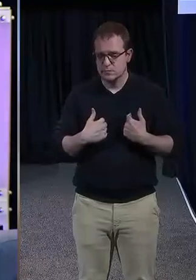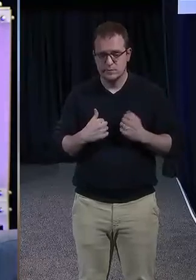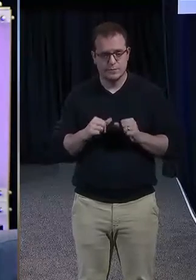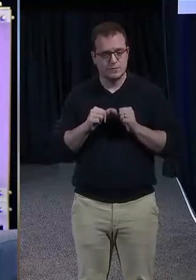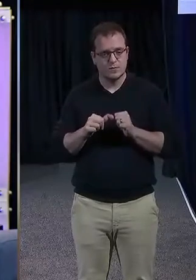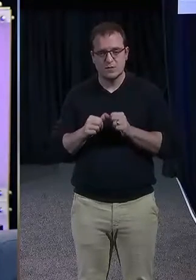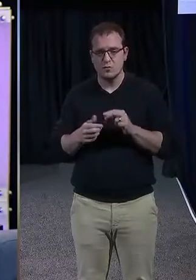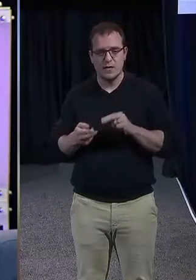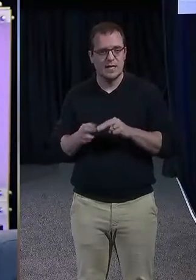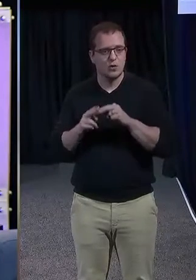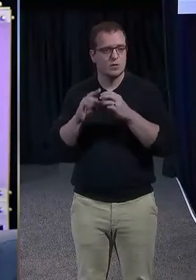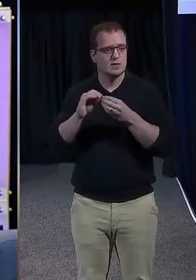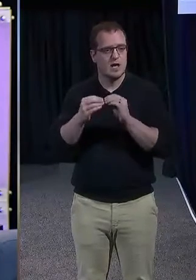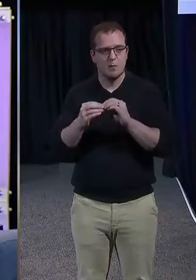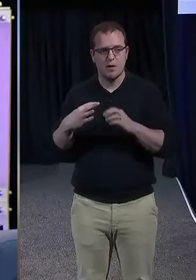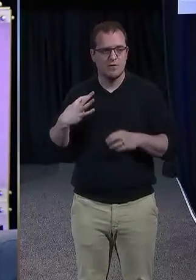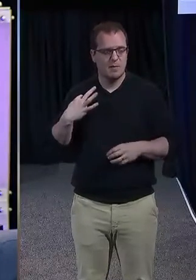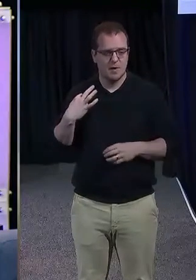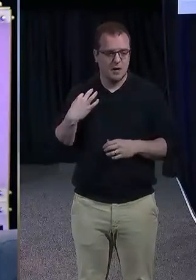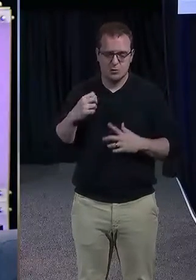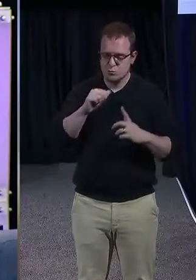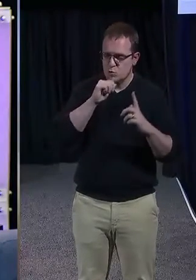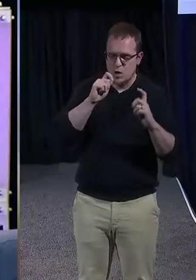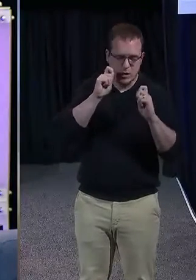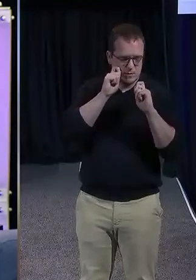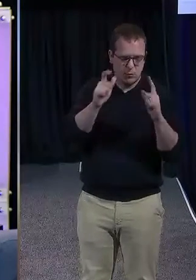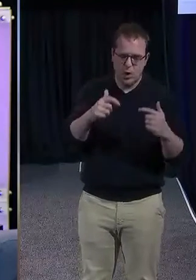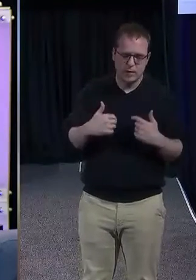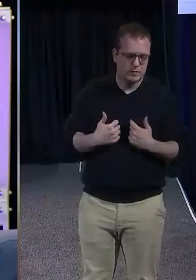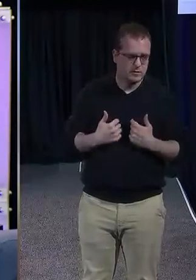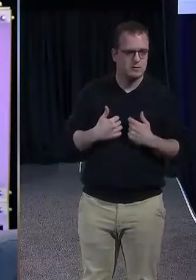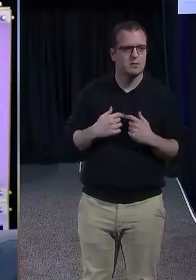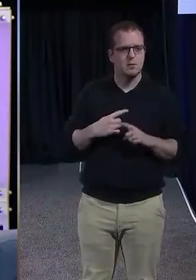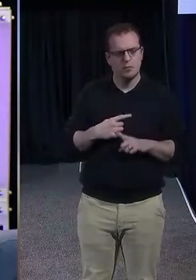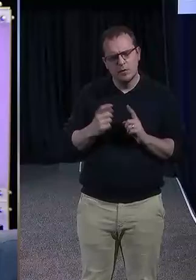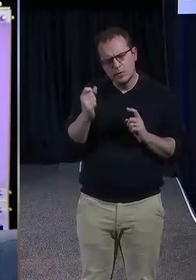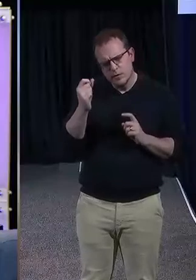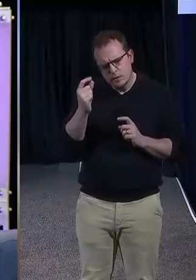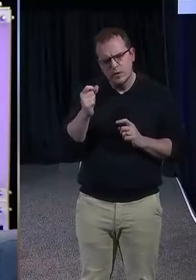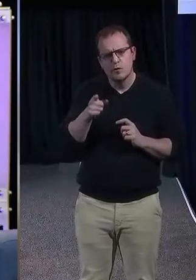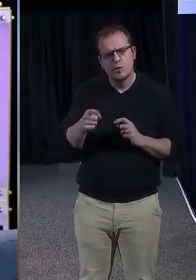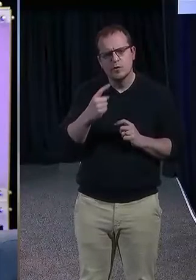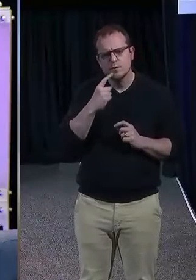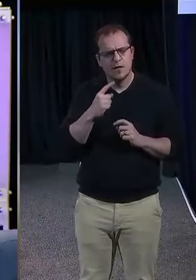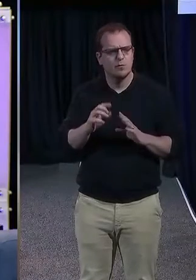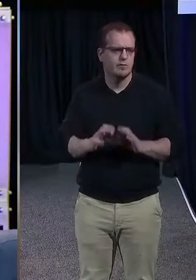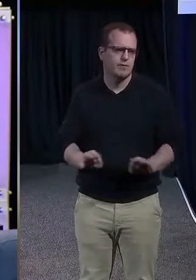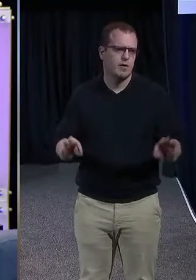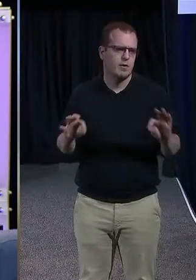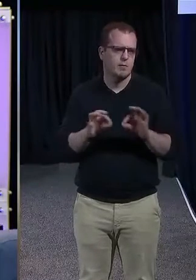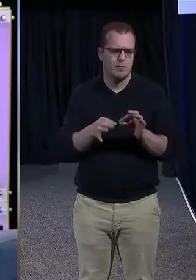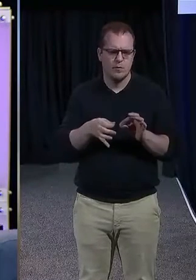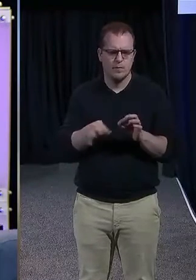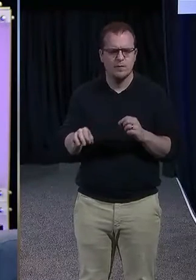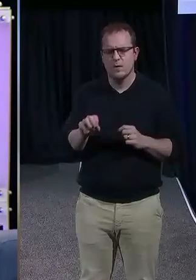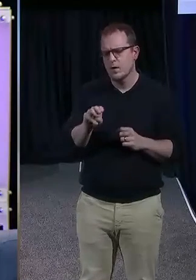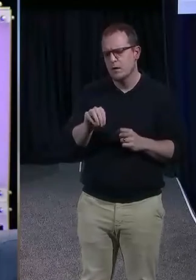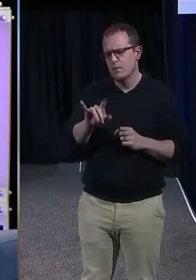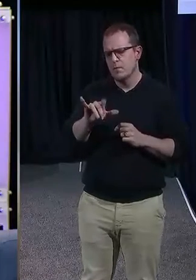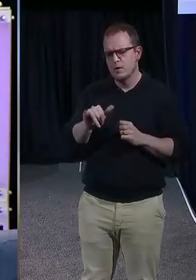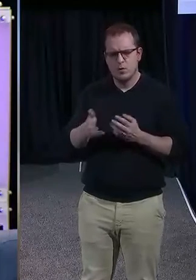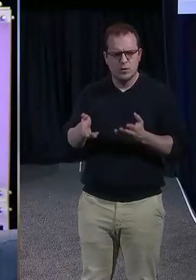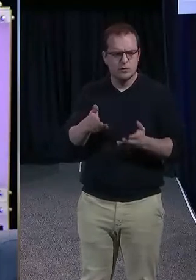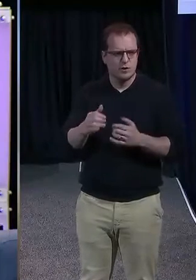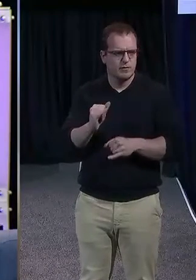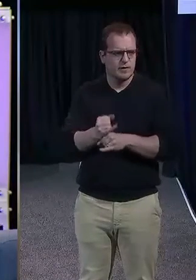of applications. That is not surprising to us. But you said something that was very important. Minority serving institutions